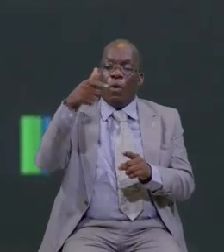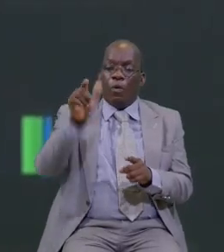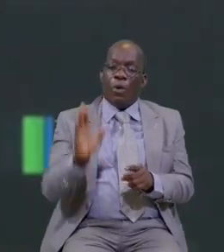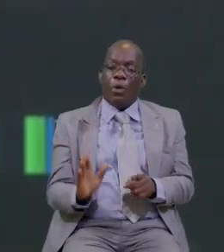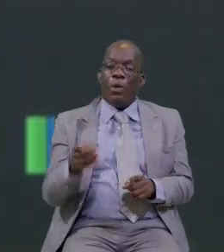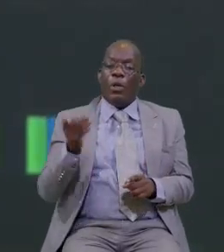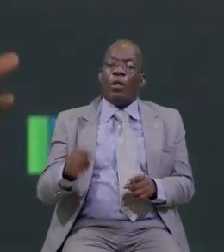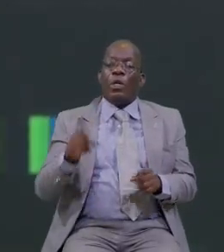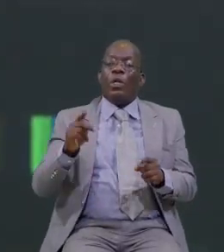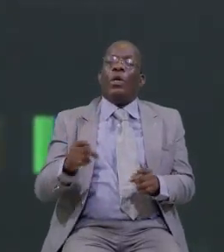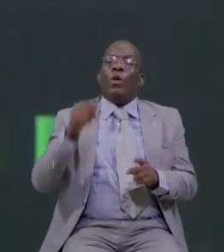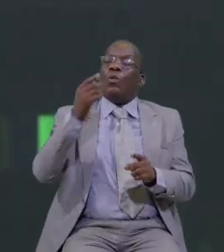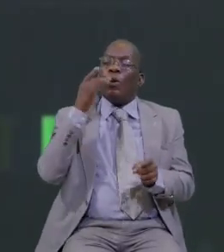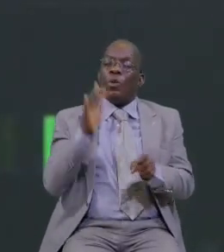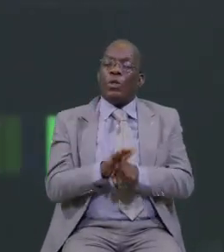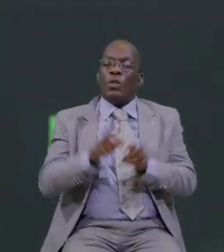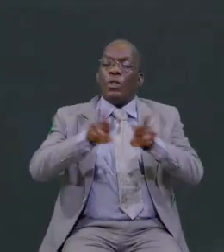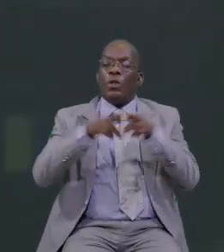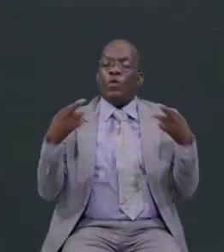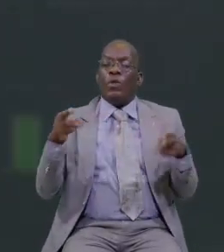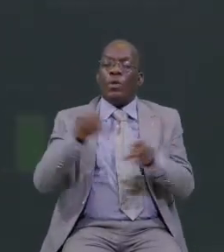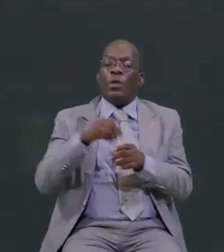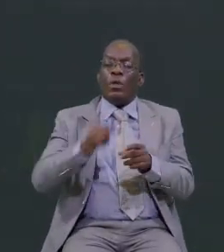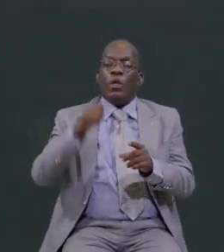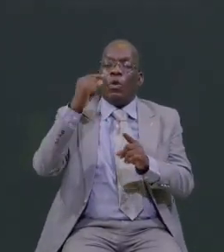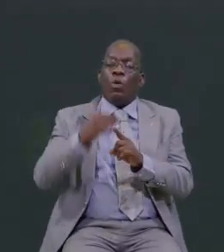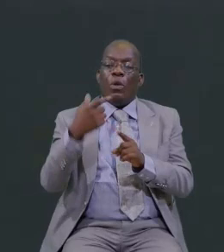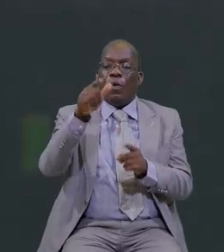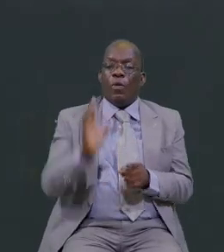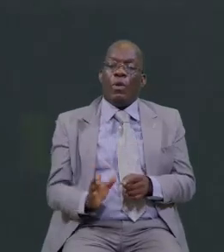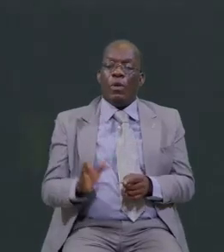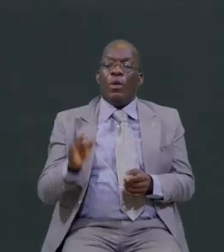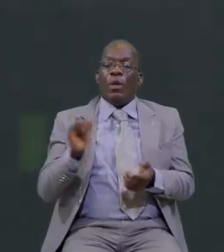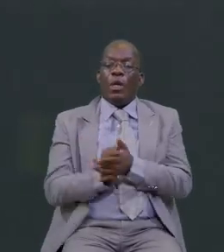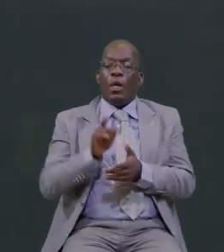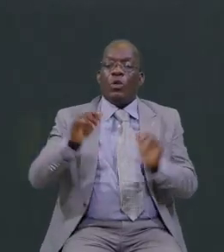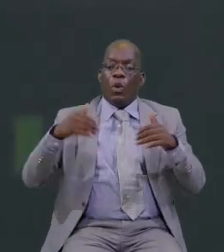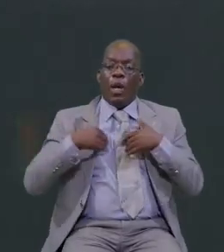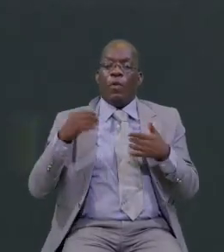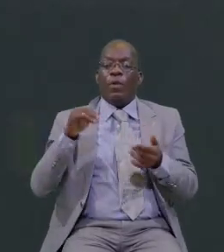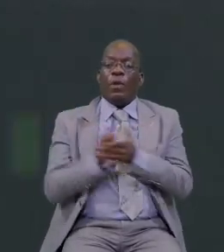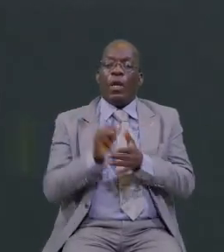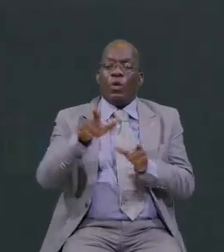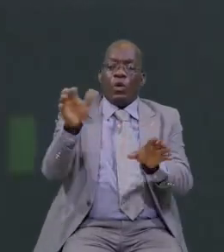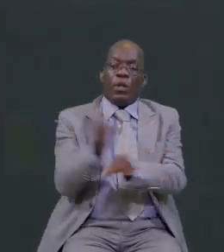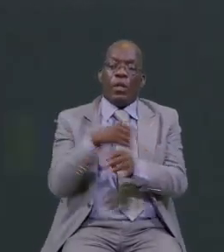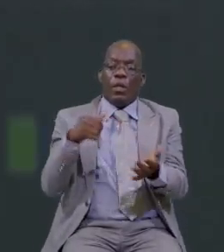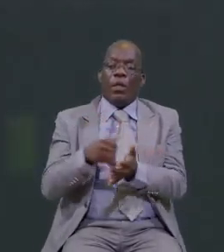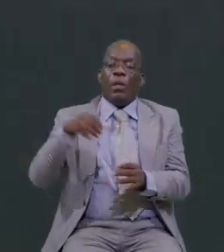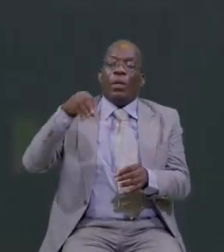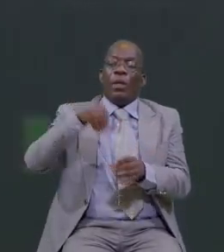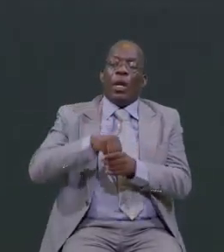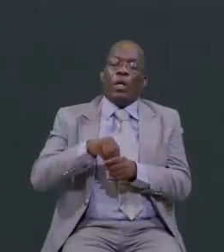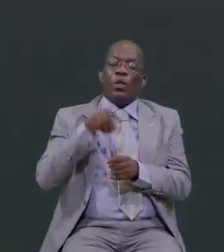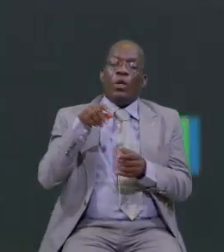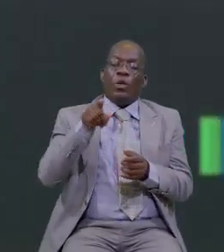his word that you have and that you take in, that you accept, that you believe, that you digest, that